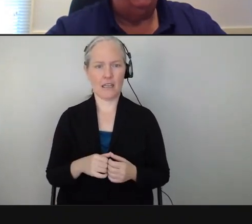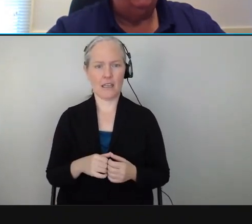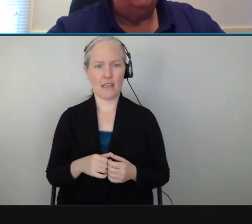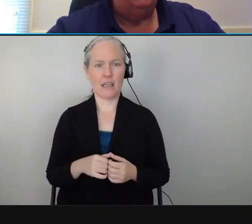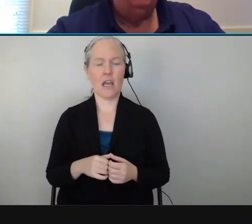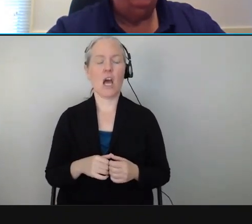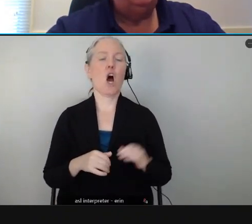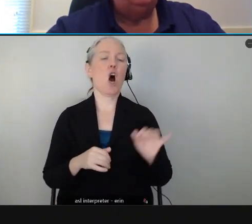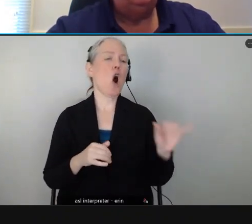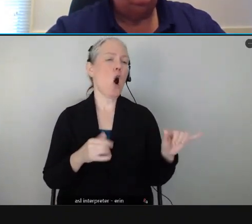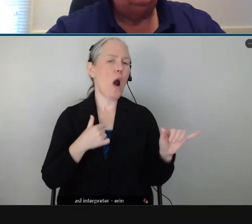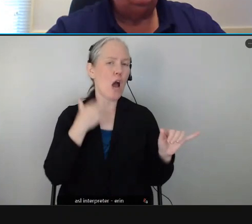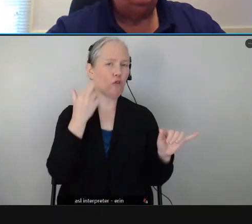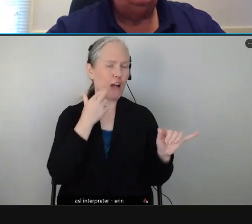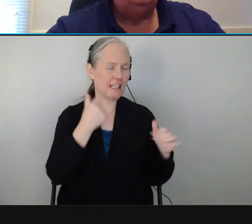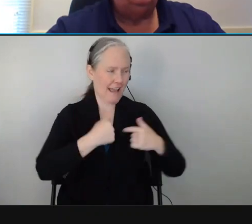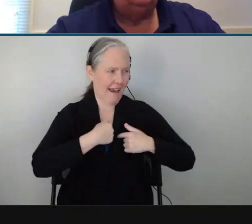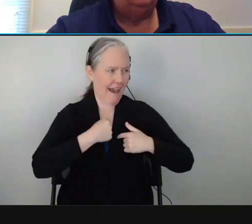now.